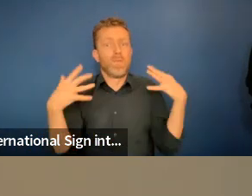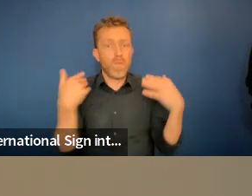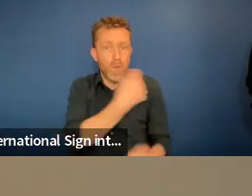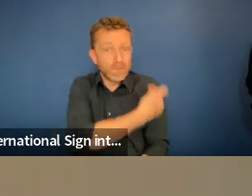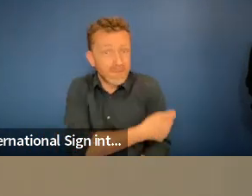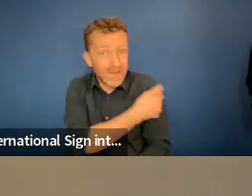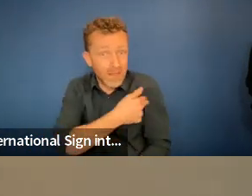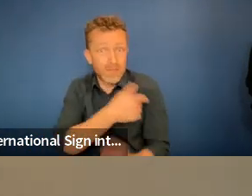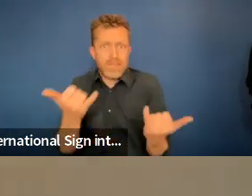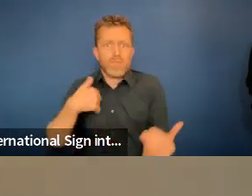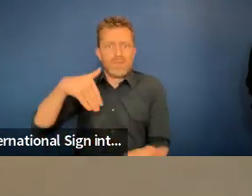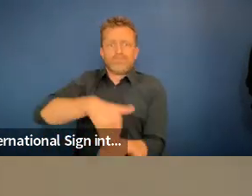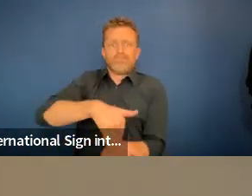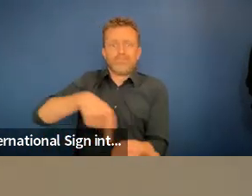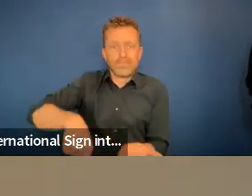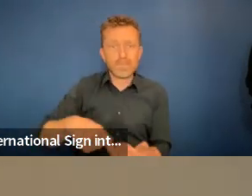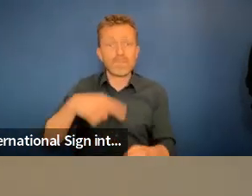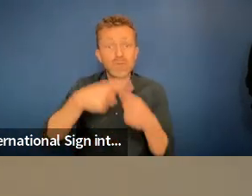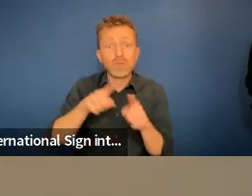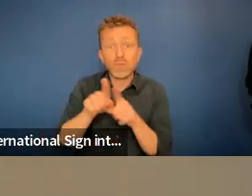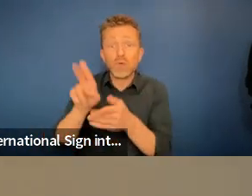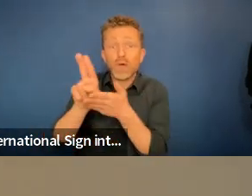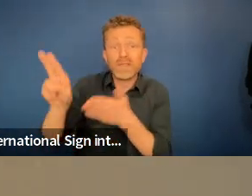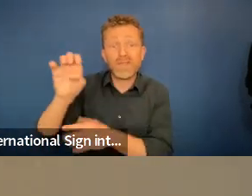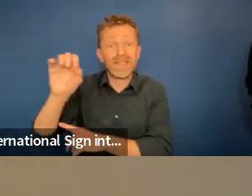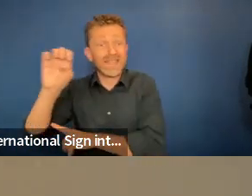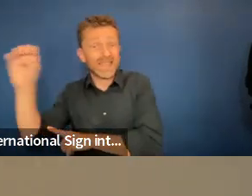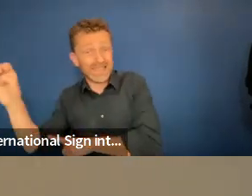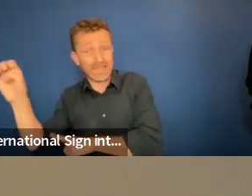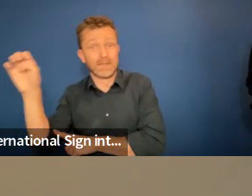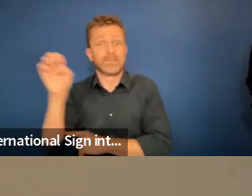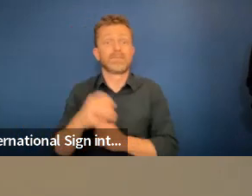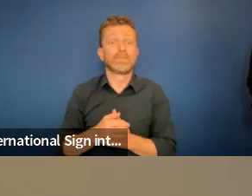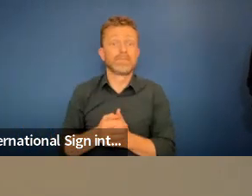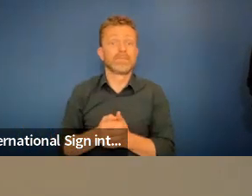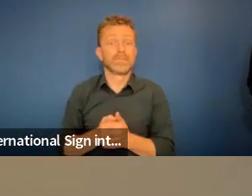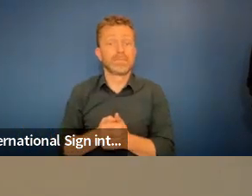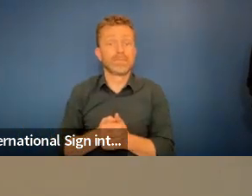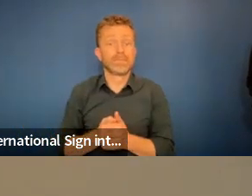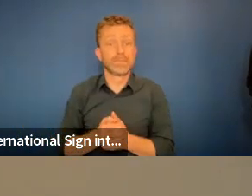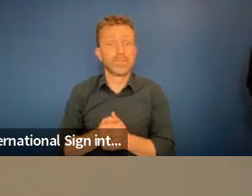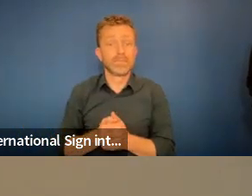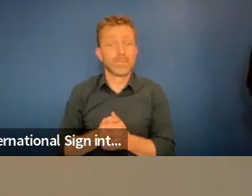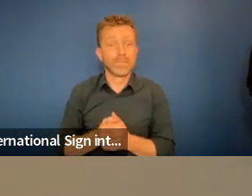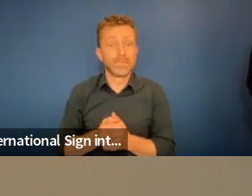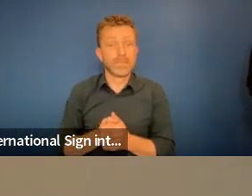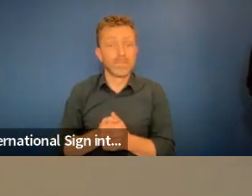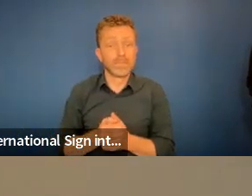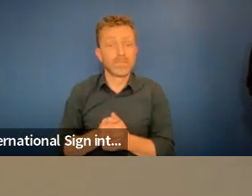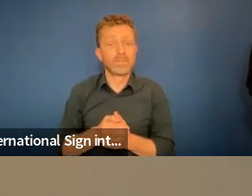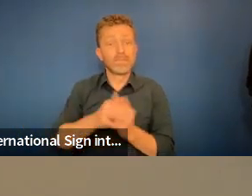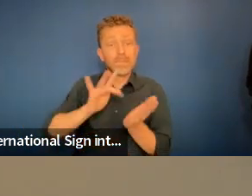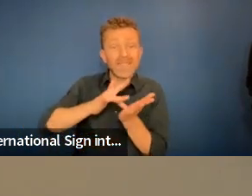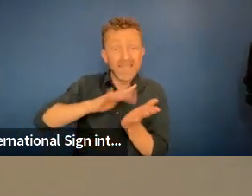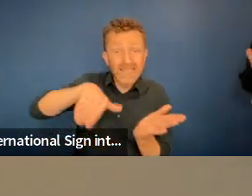Quezon City, Eastern Visayas Regional and Medical Center in Tacloban, Leyte, and Southern Philippines Medical Center